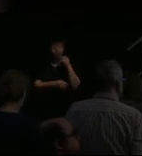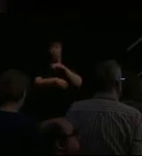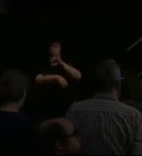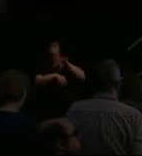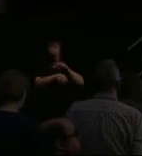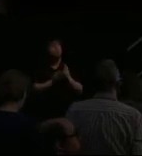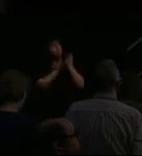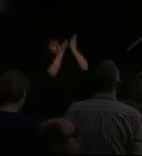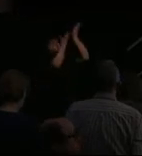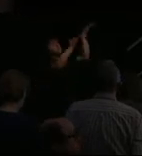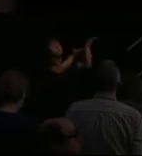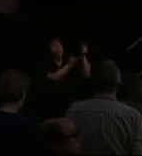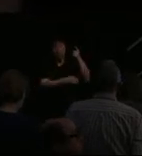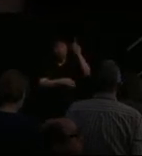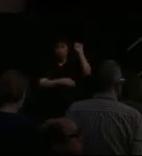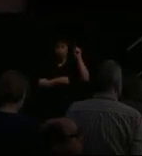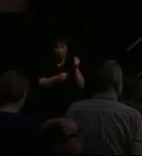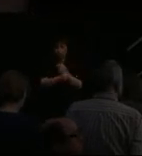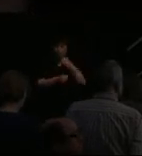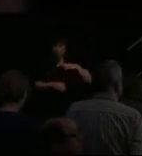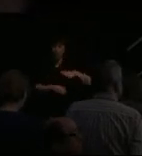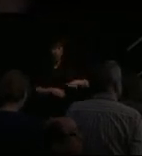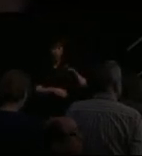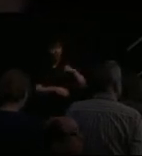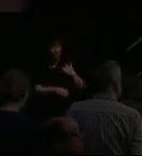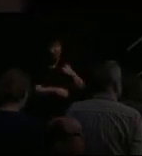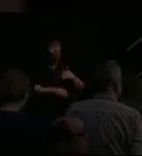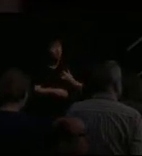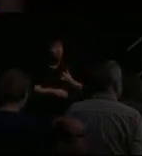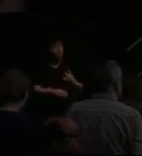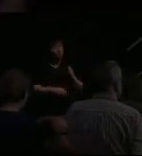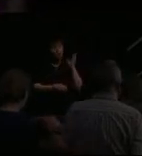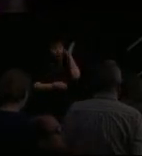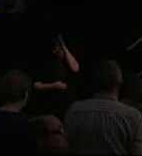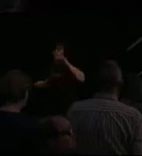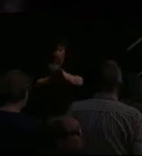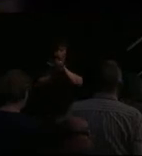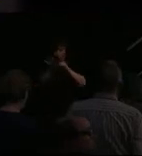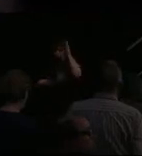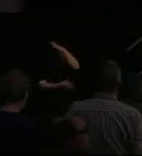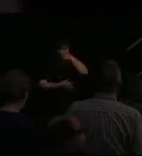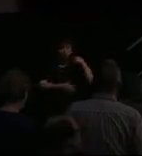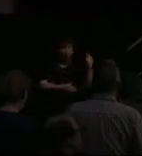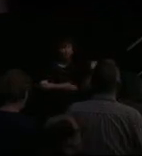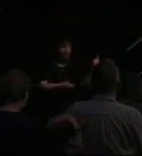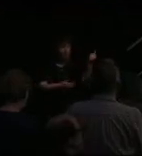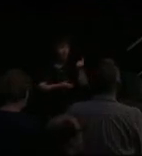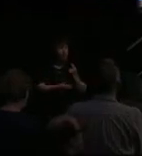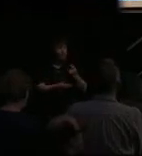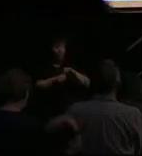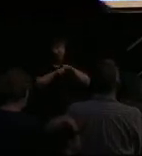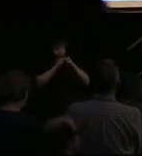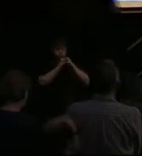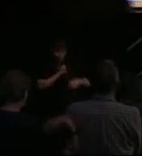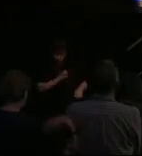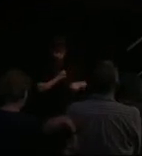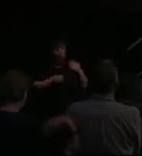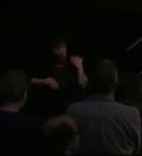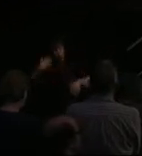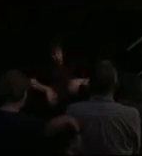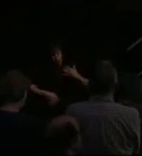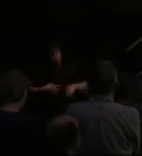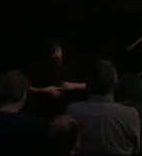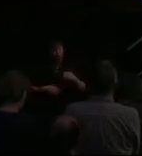to you, and we say, God, do what you will in our lives. Holy Spirit, for those of us who've come in broken and hurt